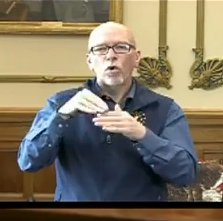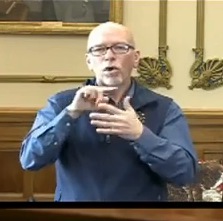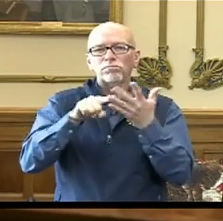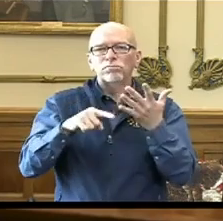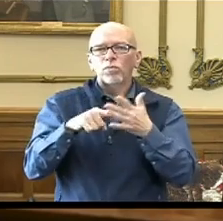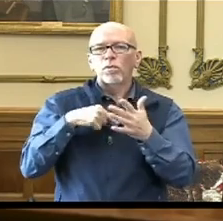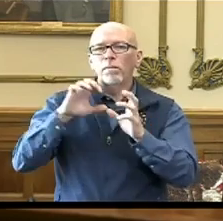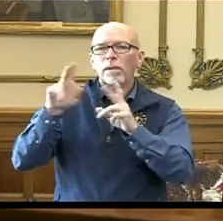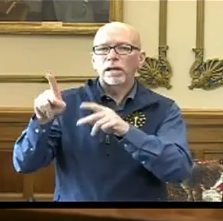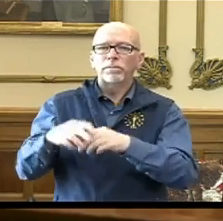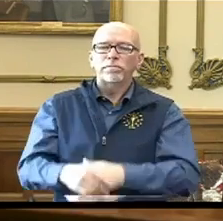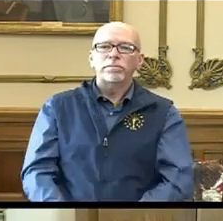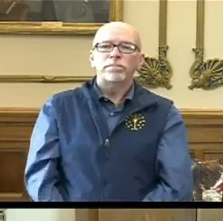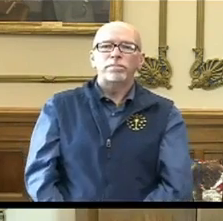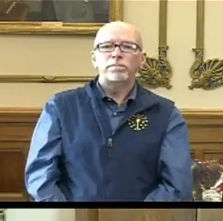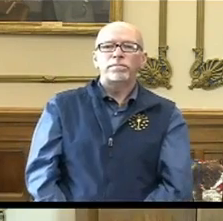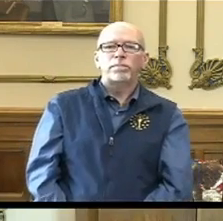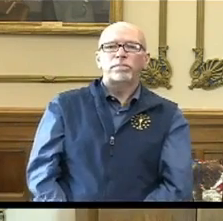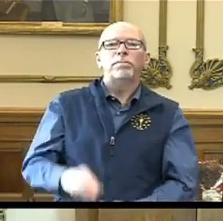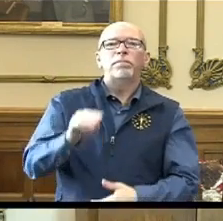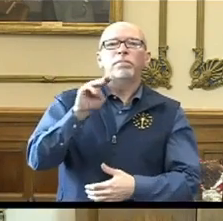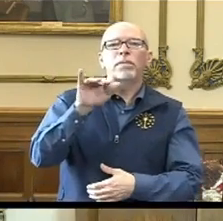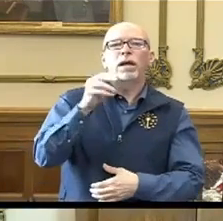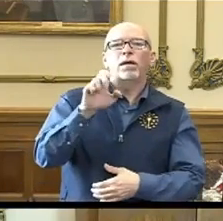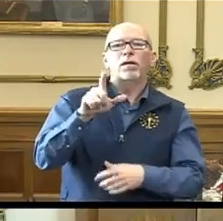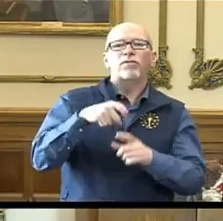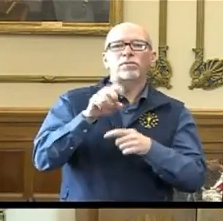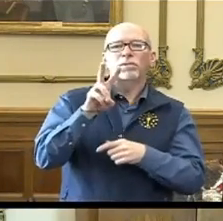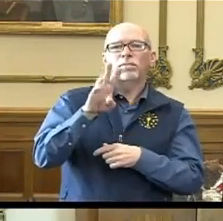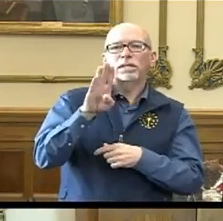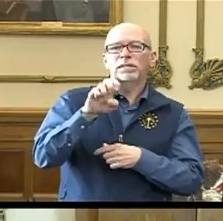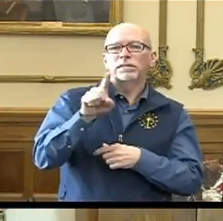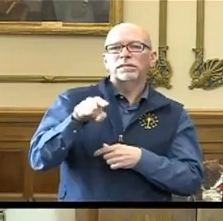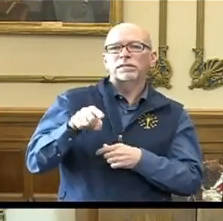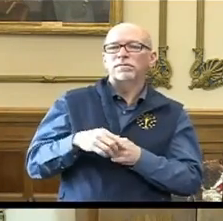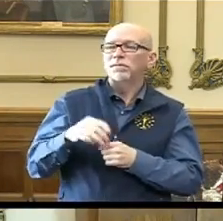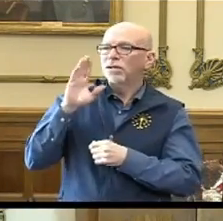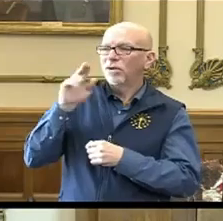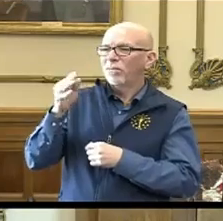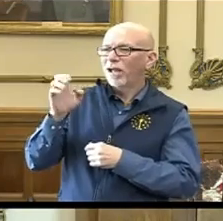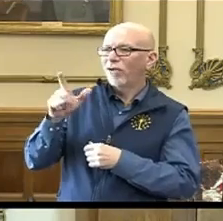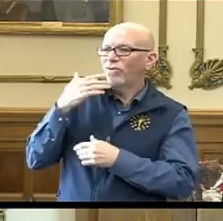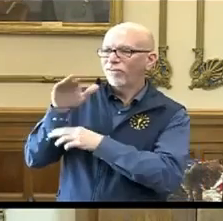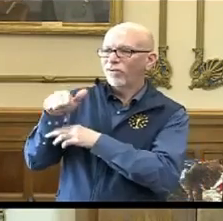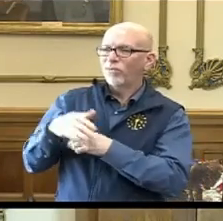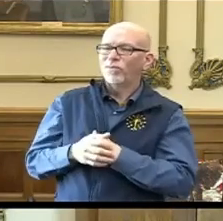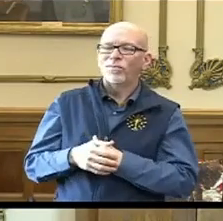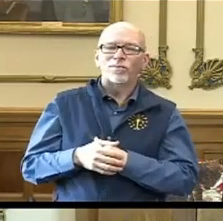back. Michael, WBEZ. Hello, Michael. Good afternoon.